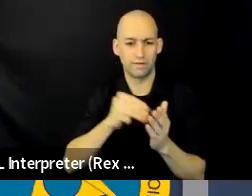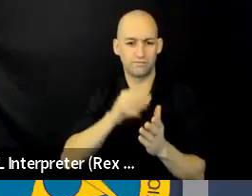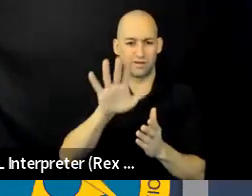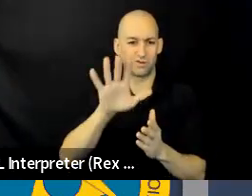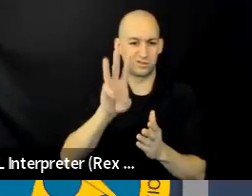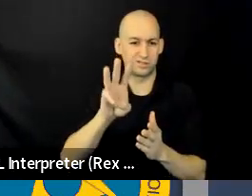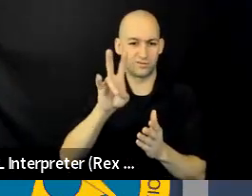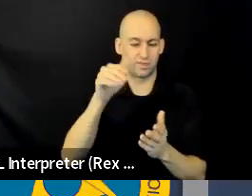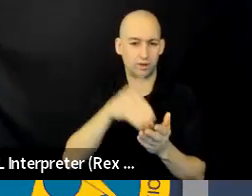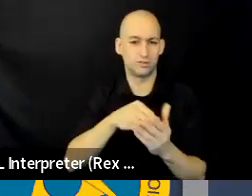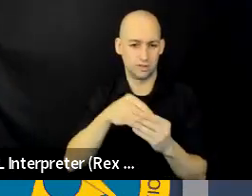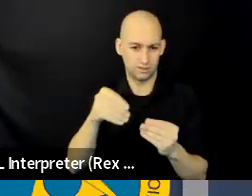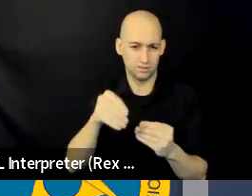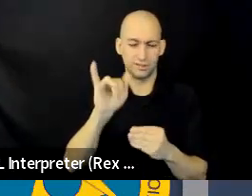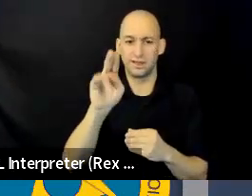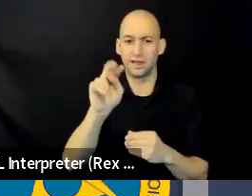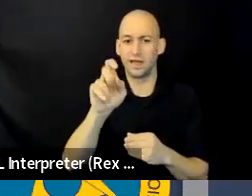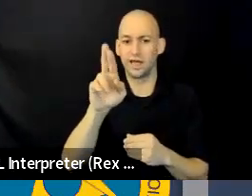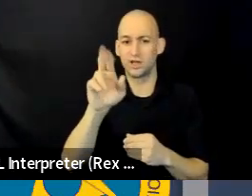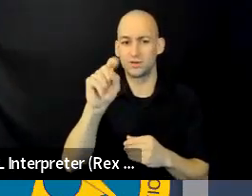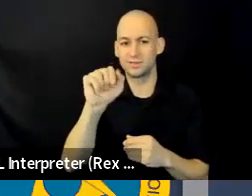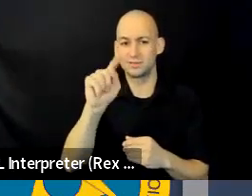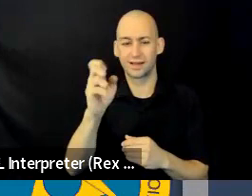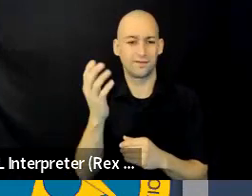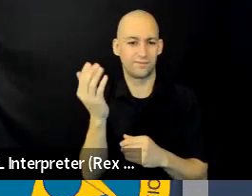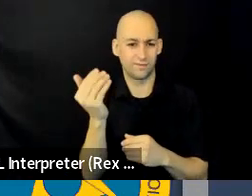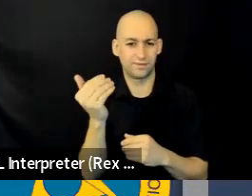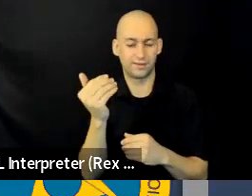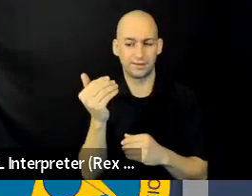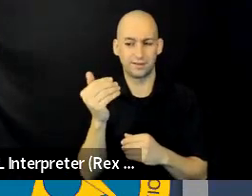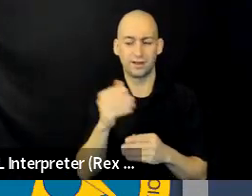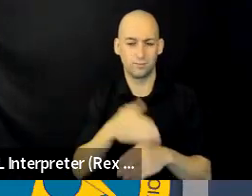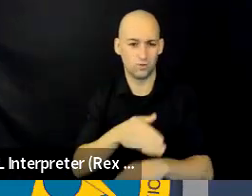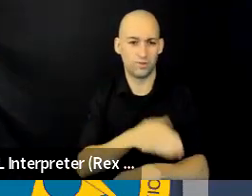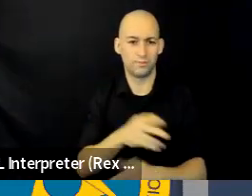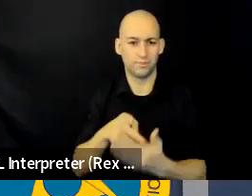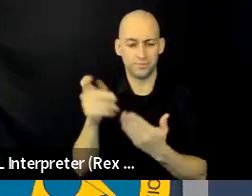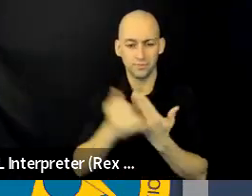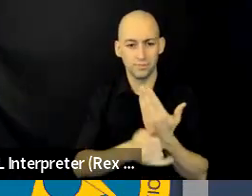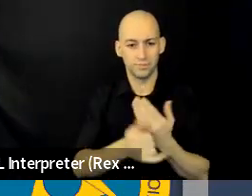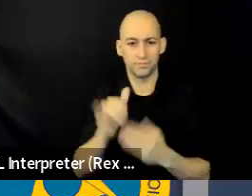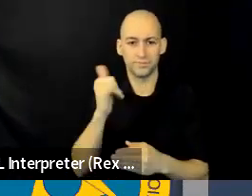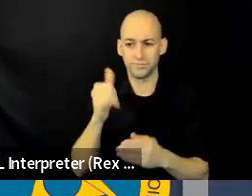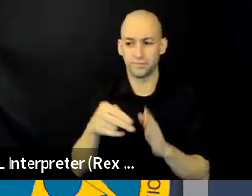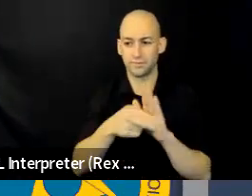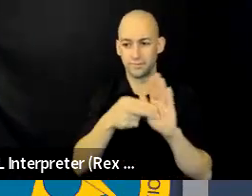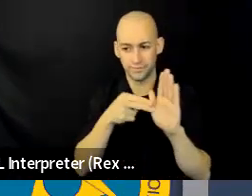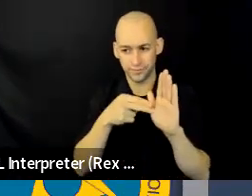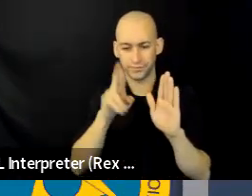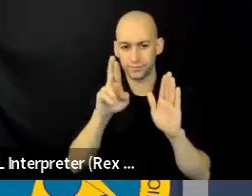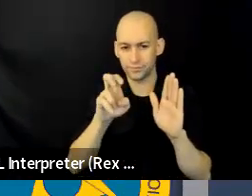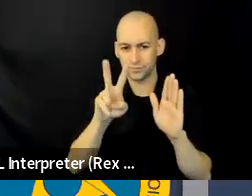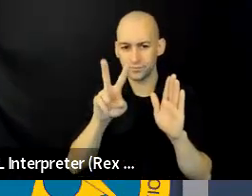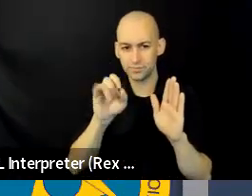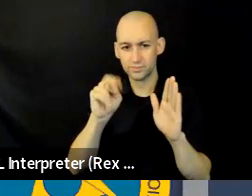$202,567,000 for the Interstate 15 Corridor Freight Improvement Project. Please note the yellow revision noted on the change list, as well as